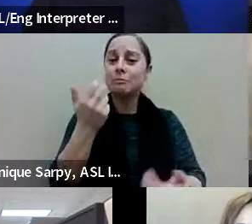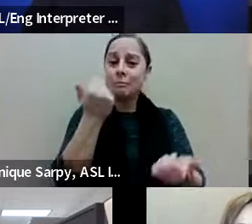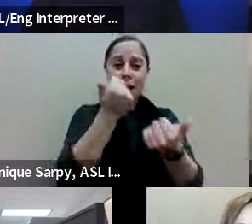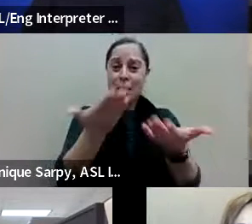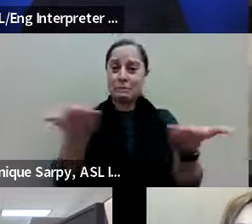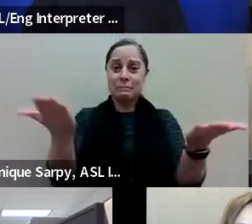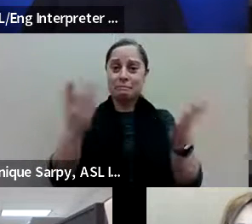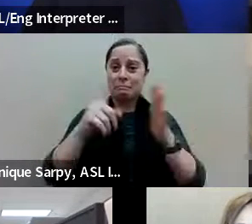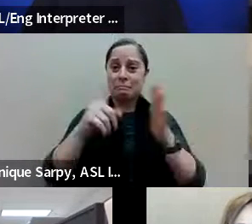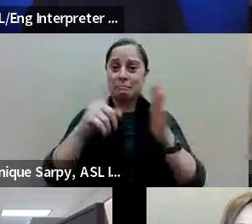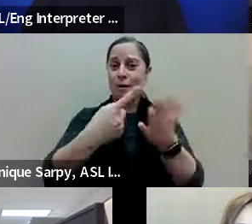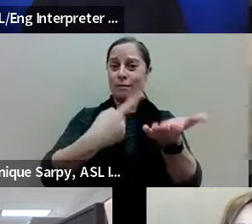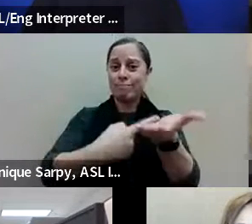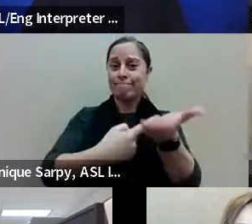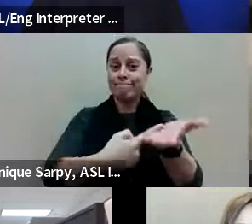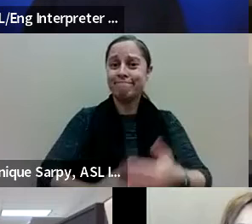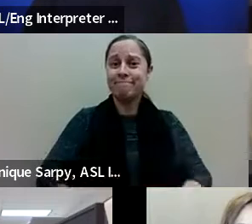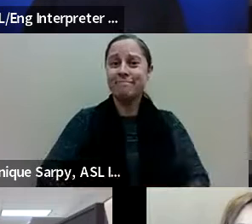this.